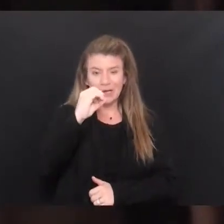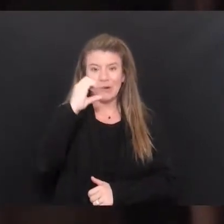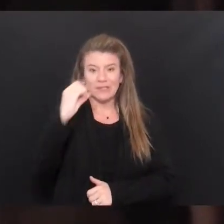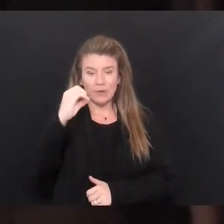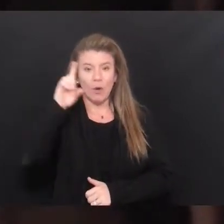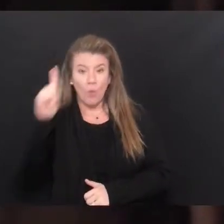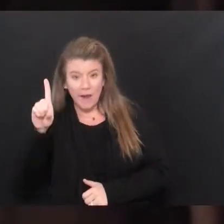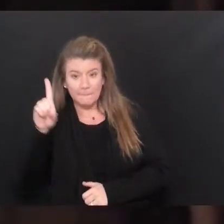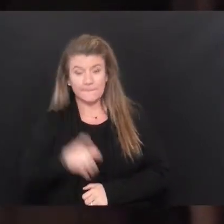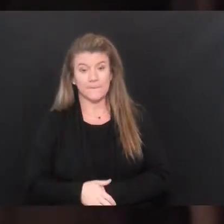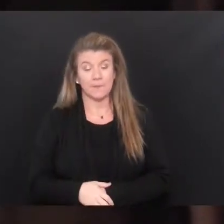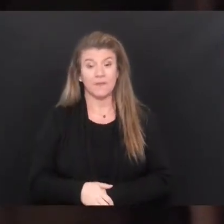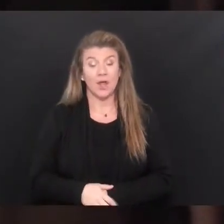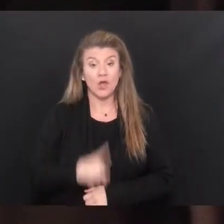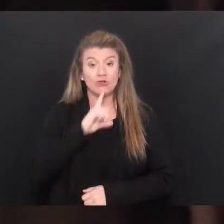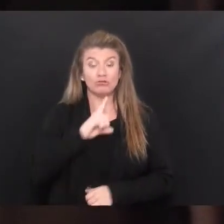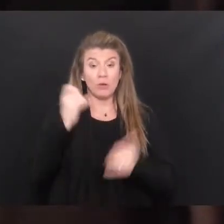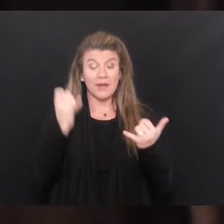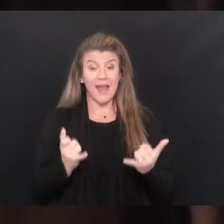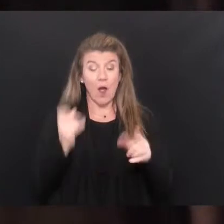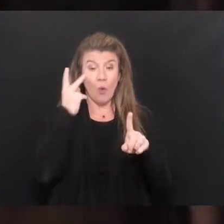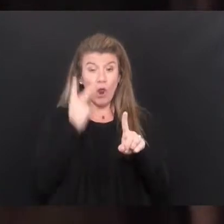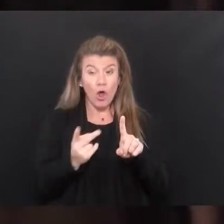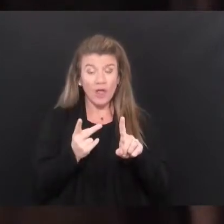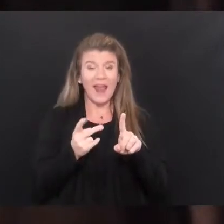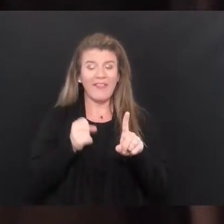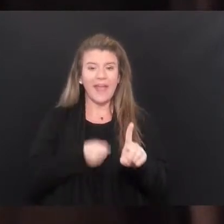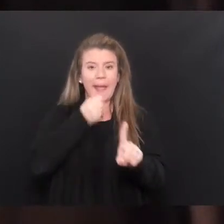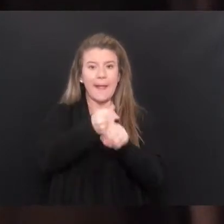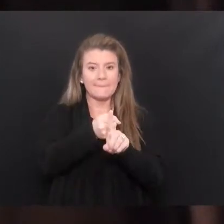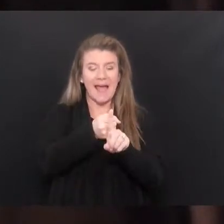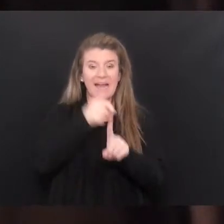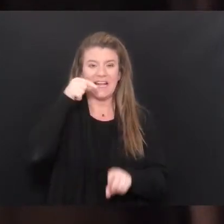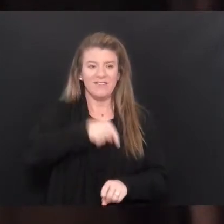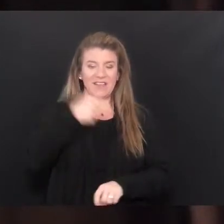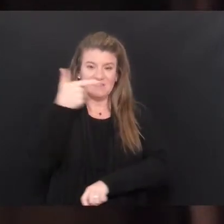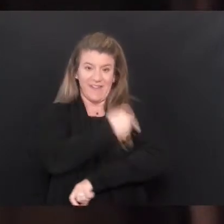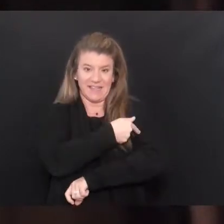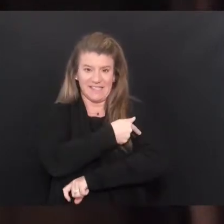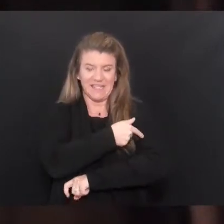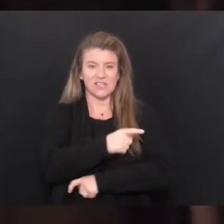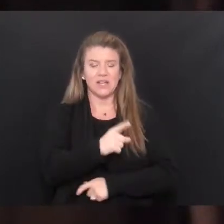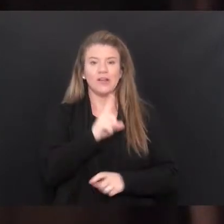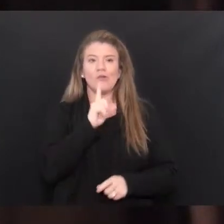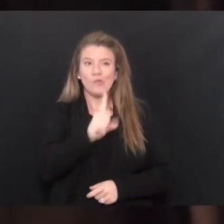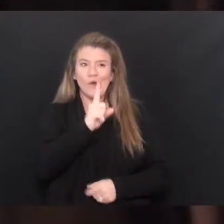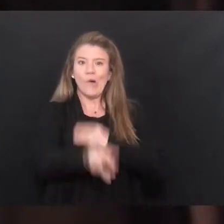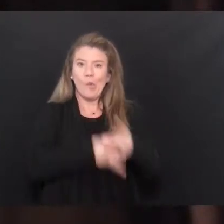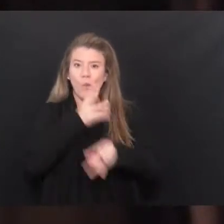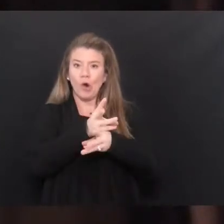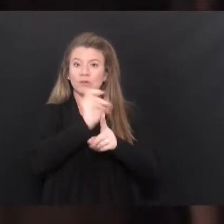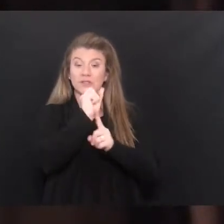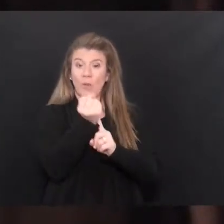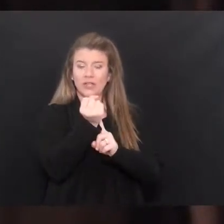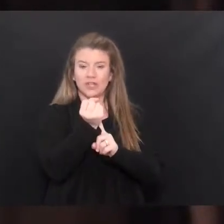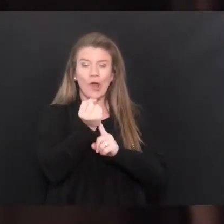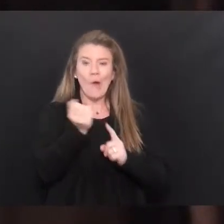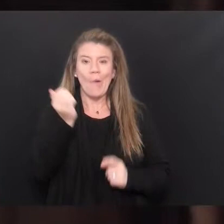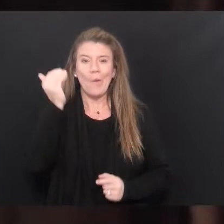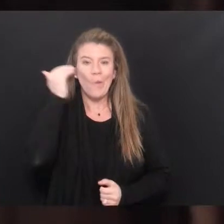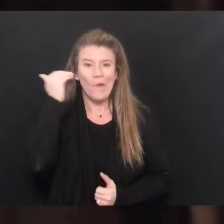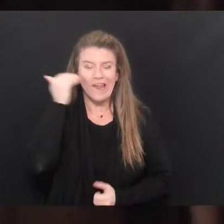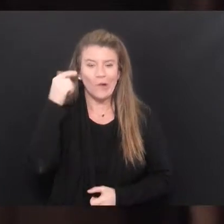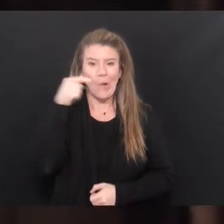0.00001. And so as we look at the impact of these vaccines in real world situations, we know these vaccines